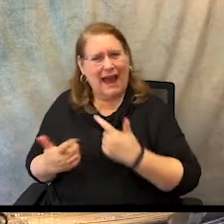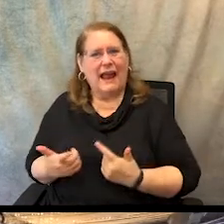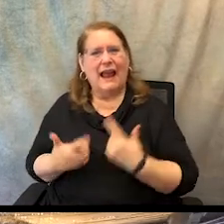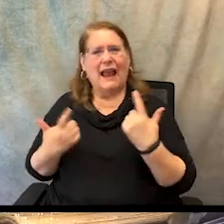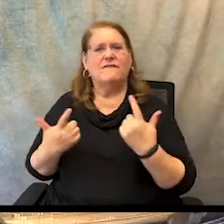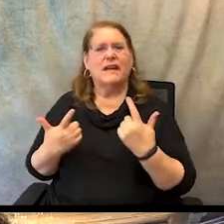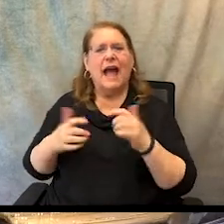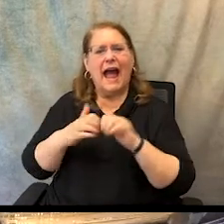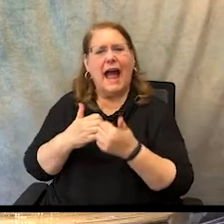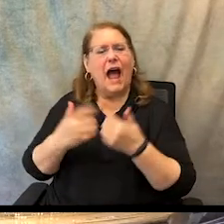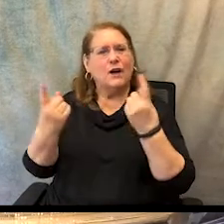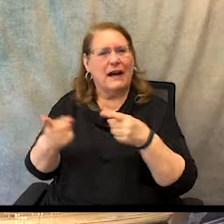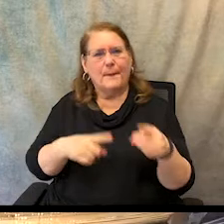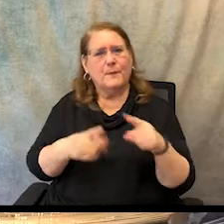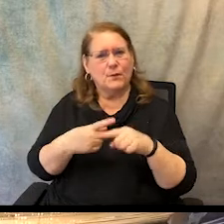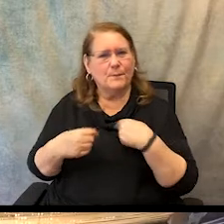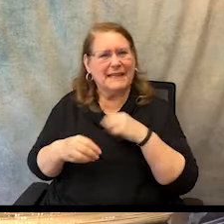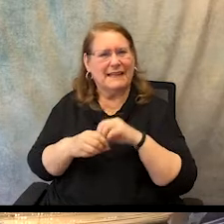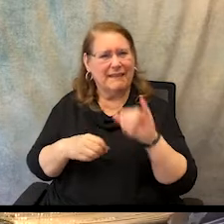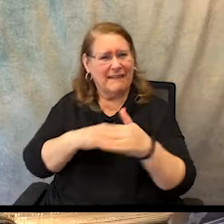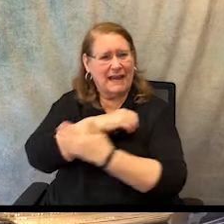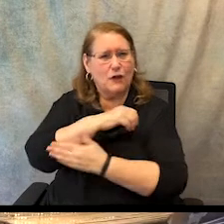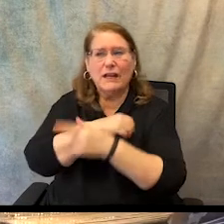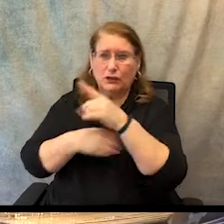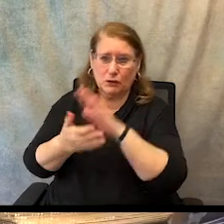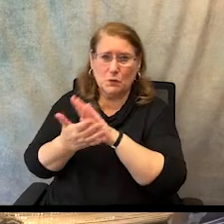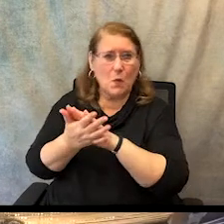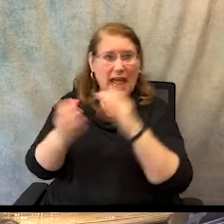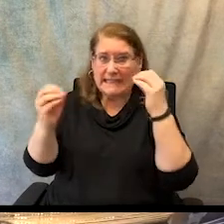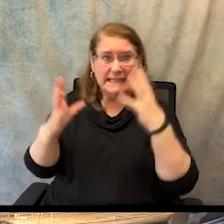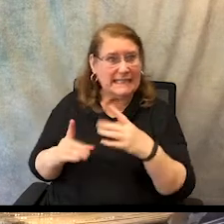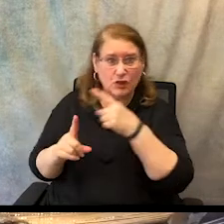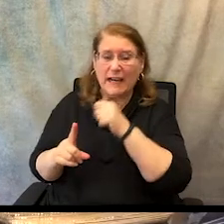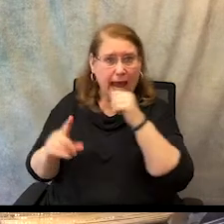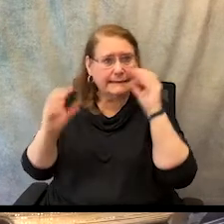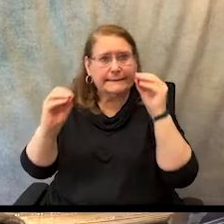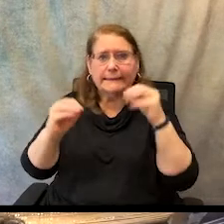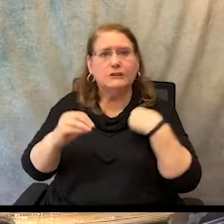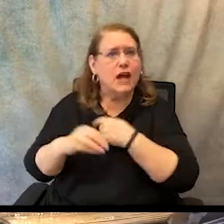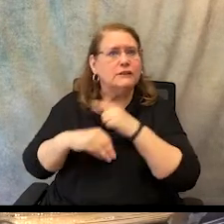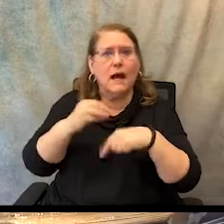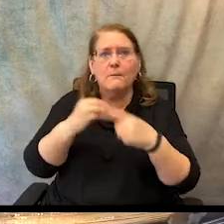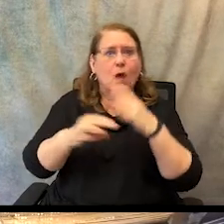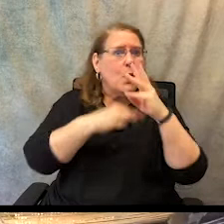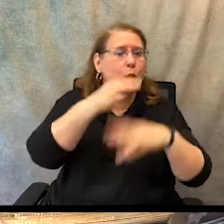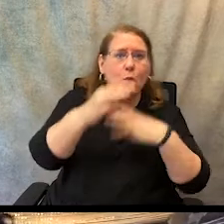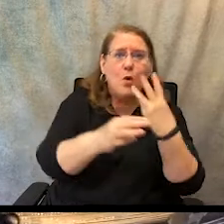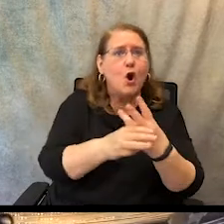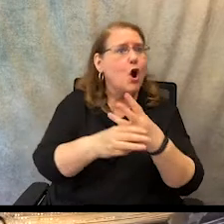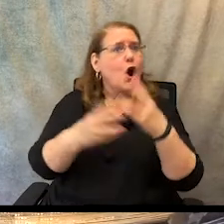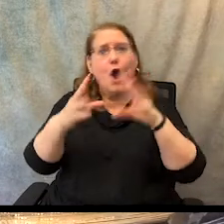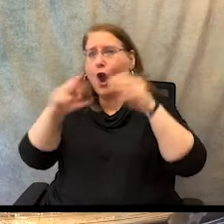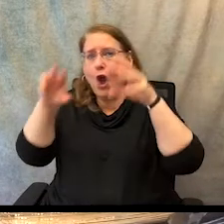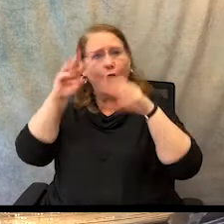how I was treating in this country, in the school, where the teacher was not a teacher teaching us to